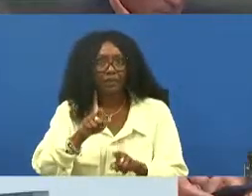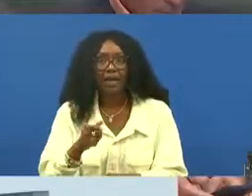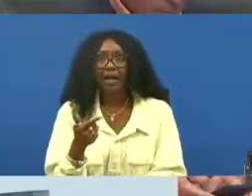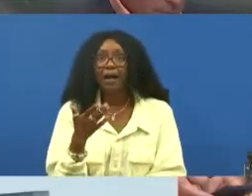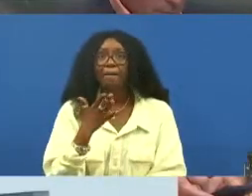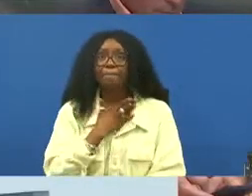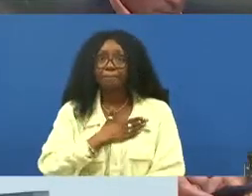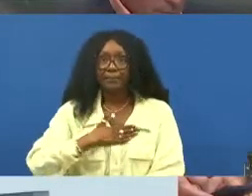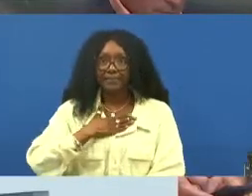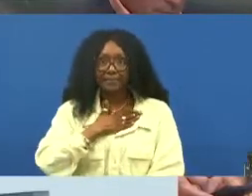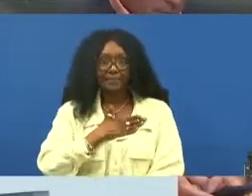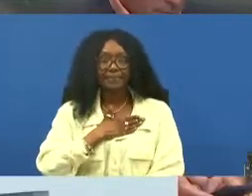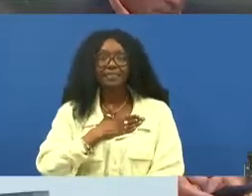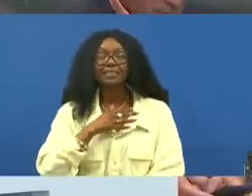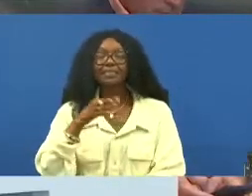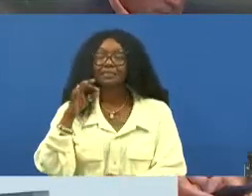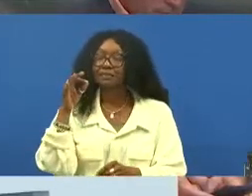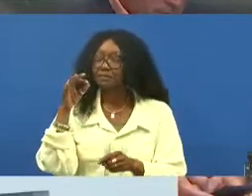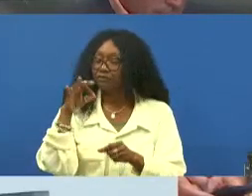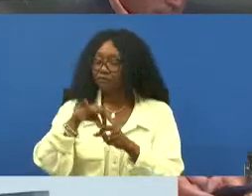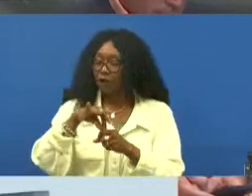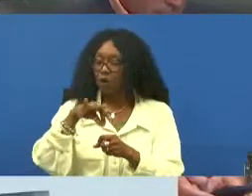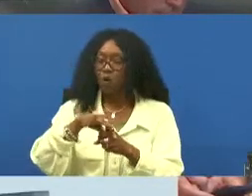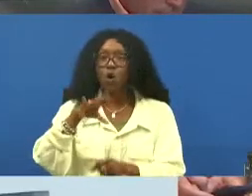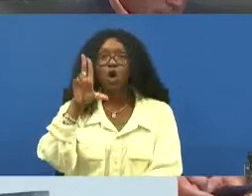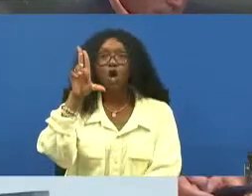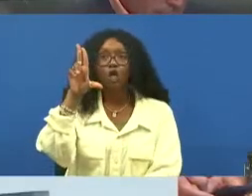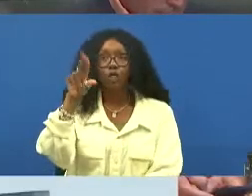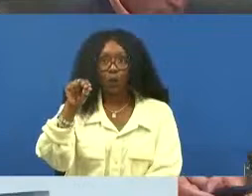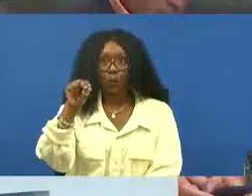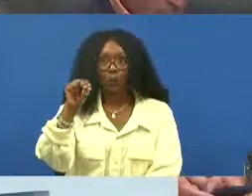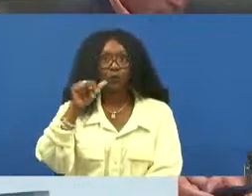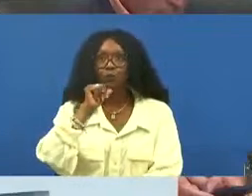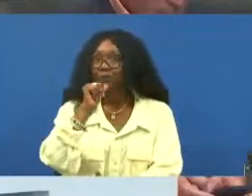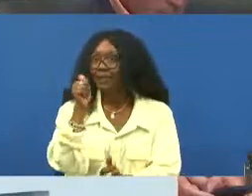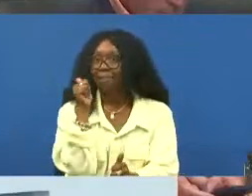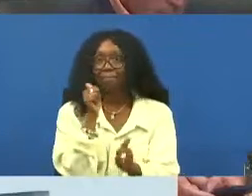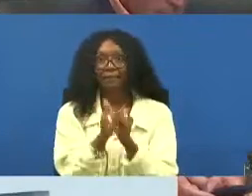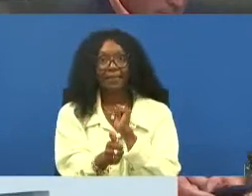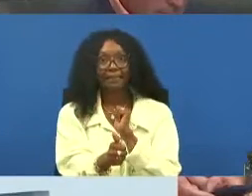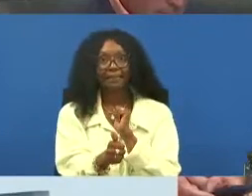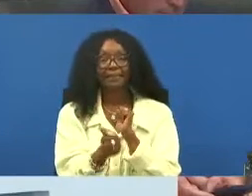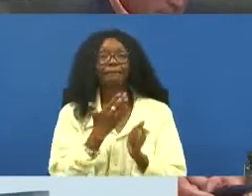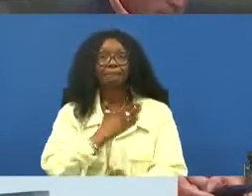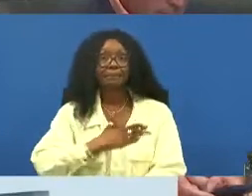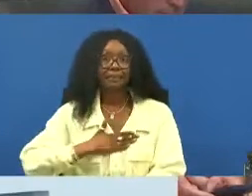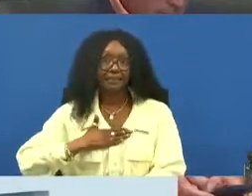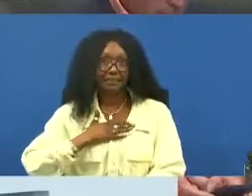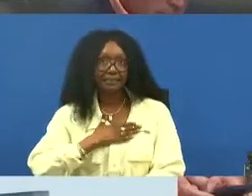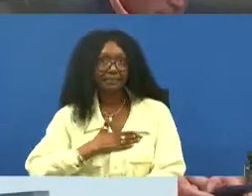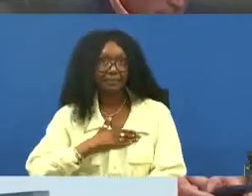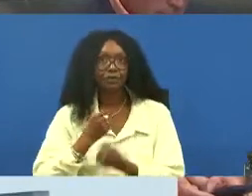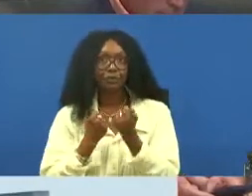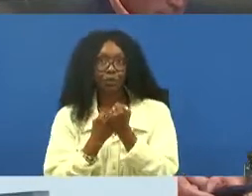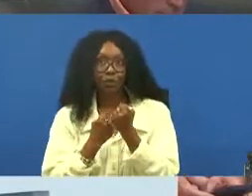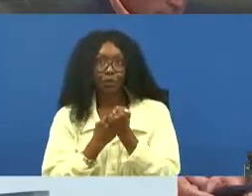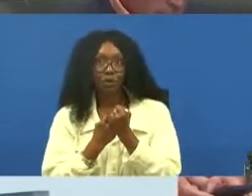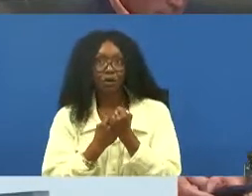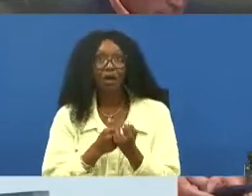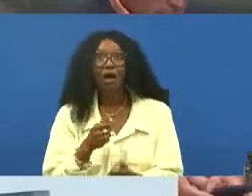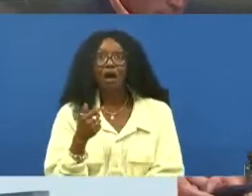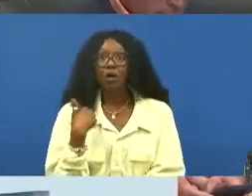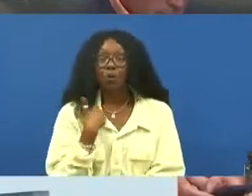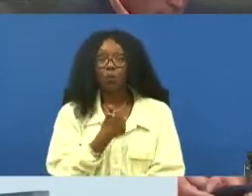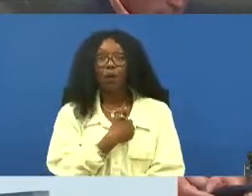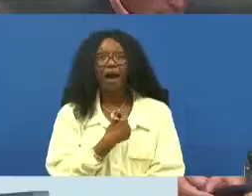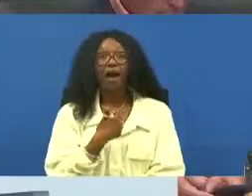vote no in passing this on the docket today. And I just want to say this too, we have a